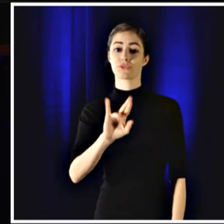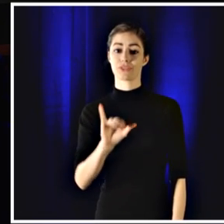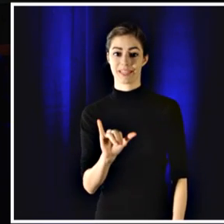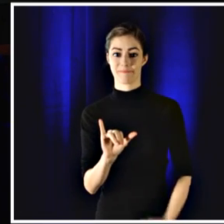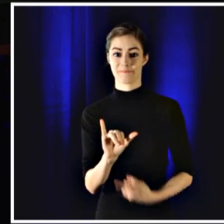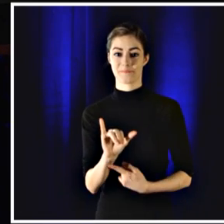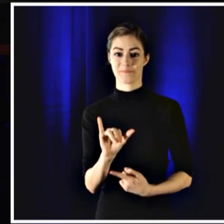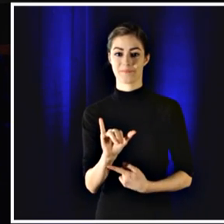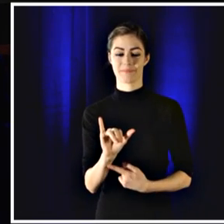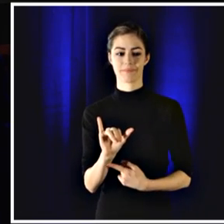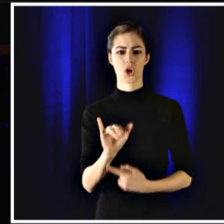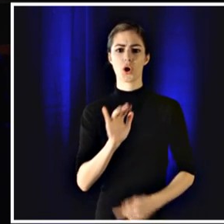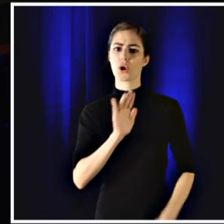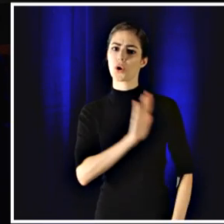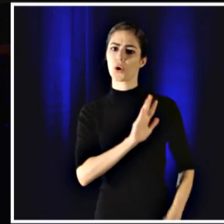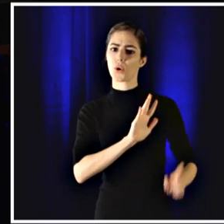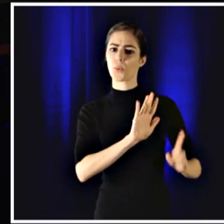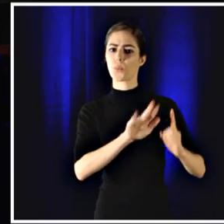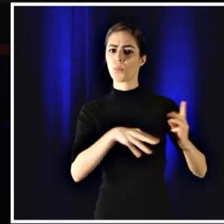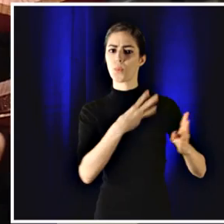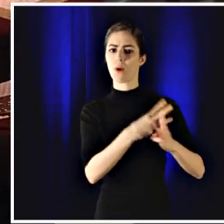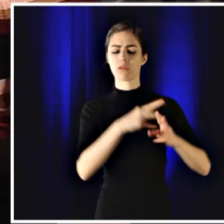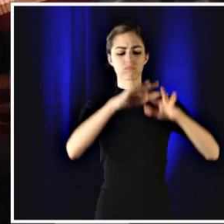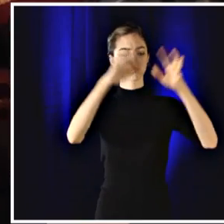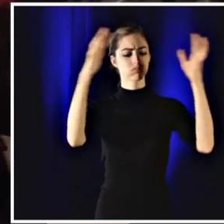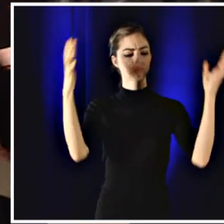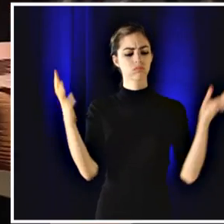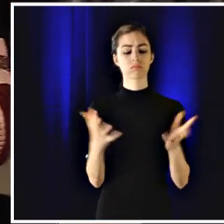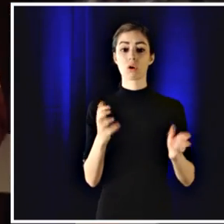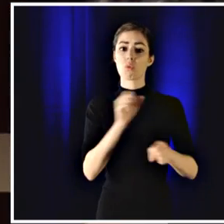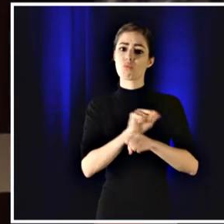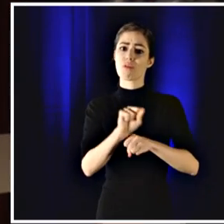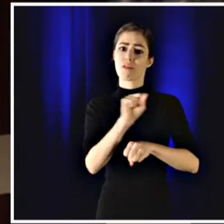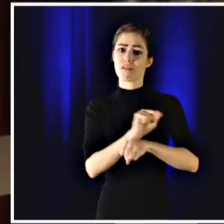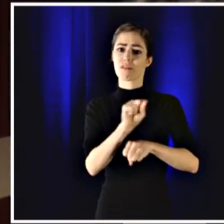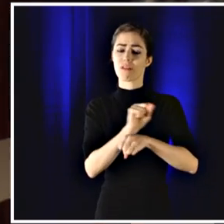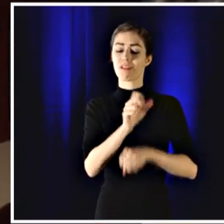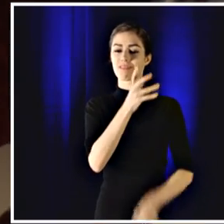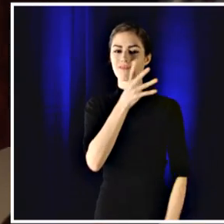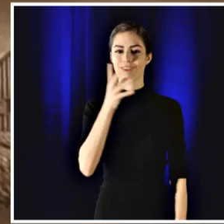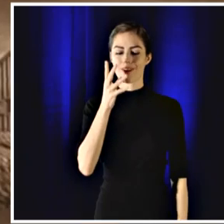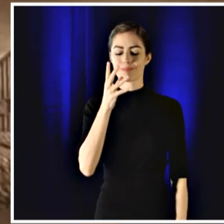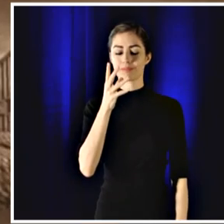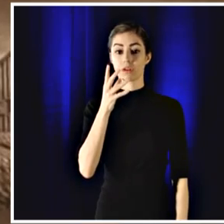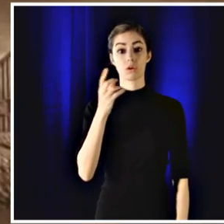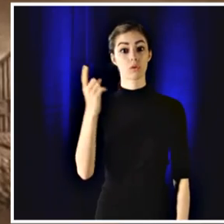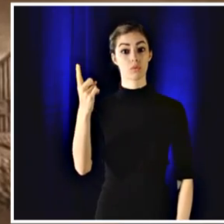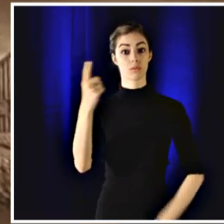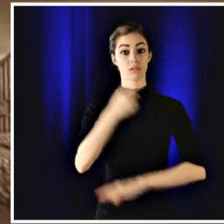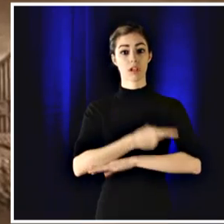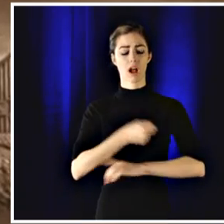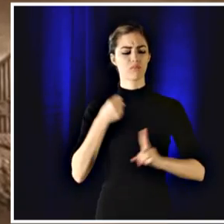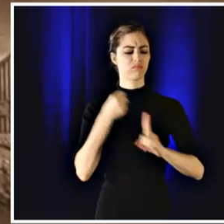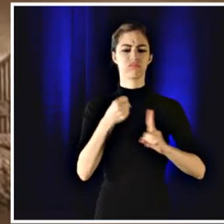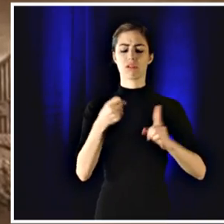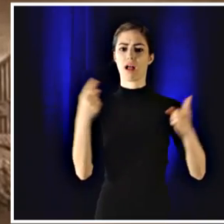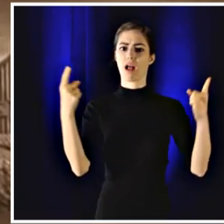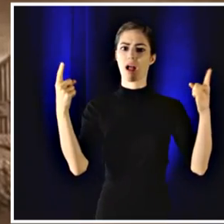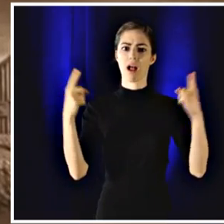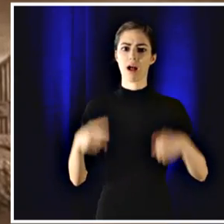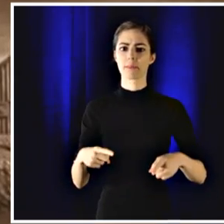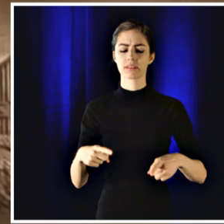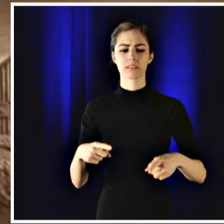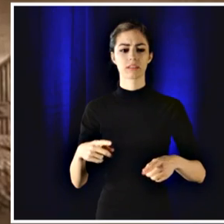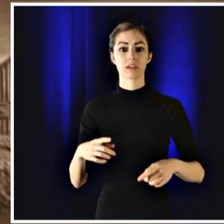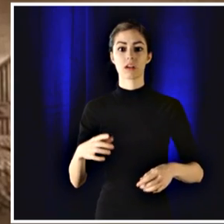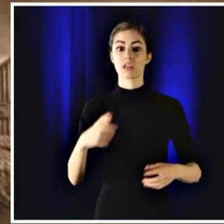But then one day, something crazy happens to Dorothy. A huge tornado roared onto her farm, and it picked up her house